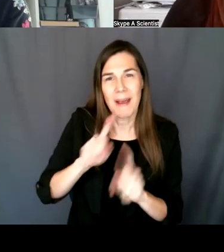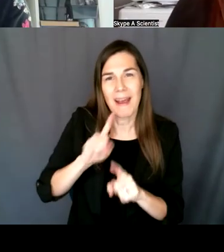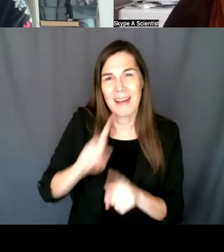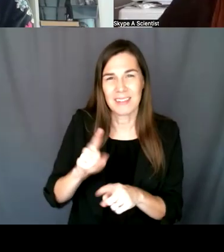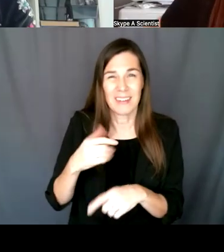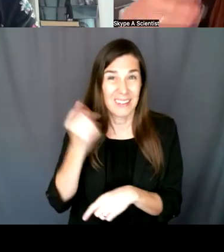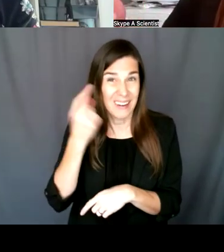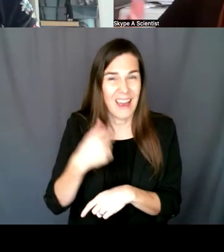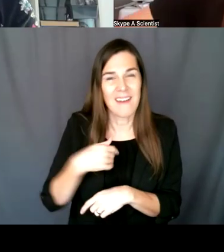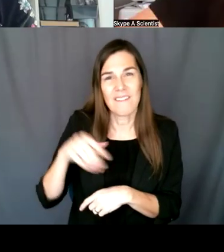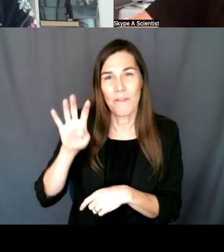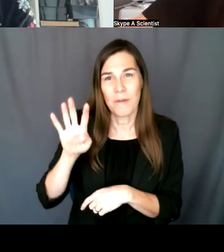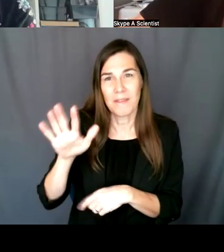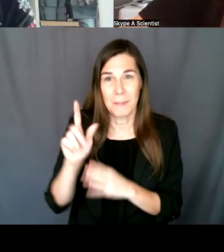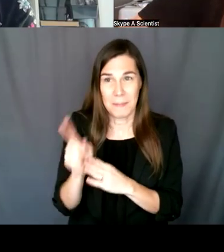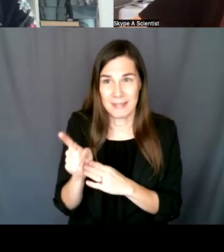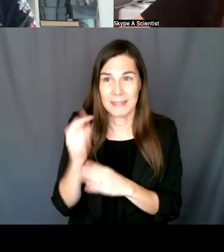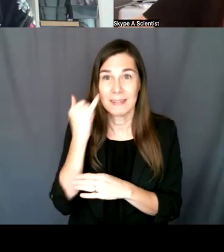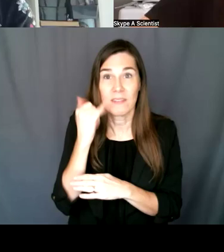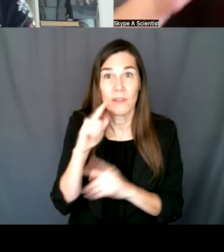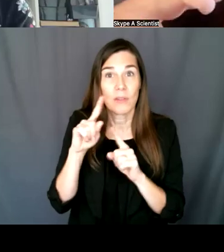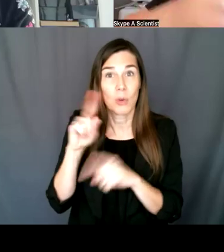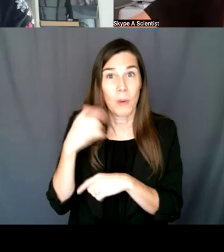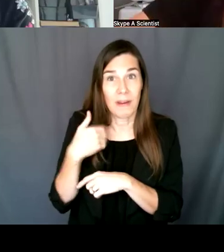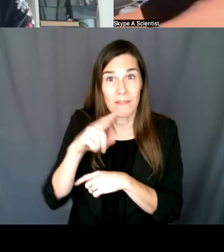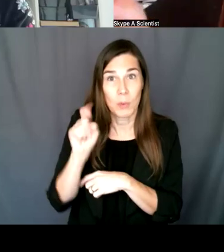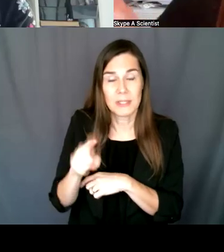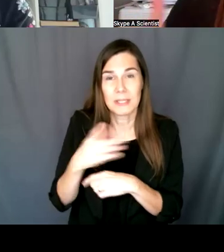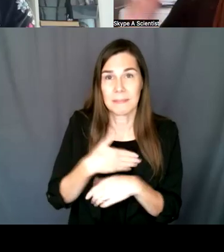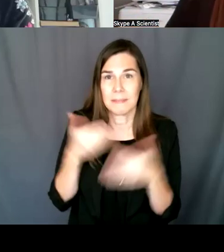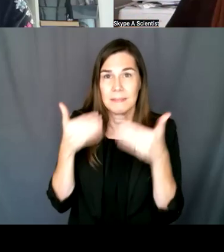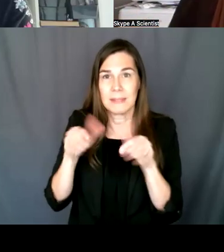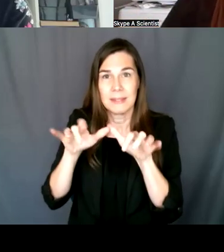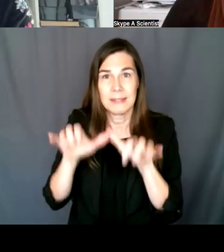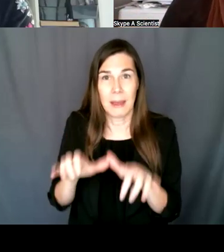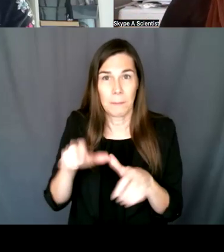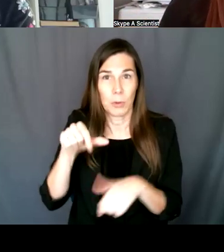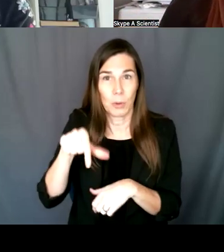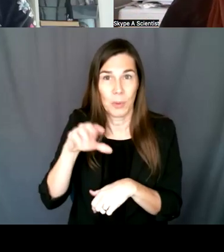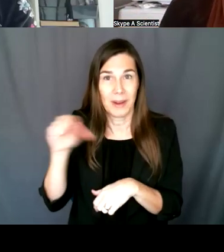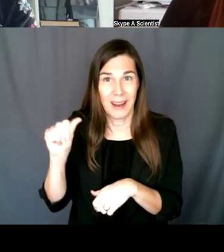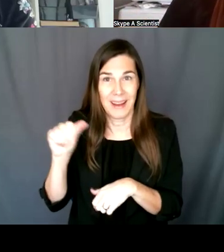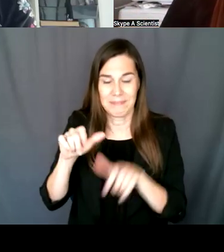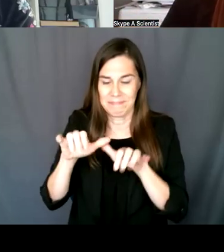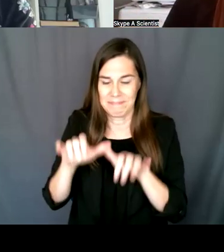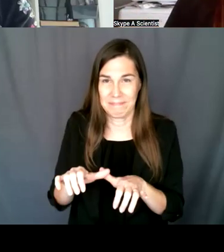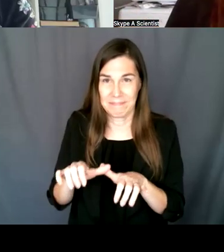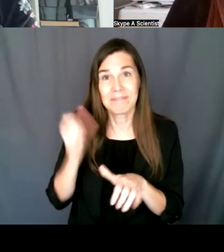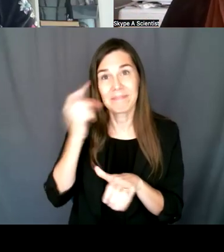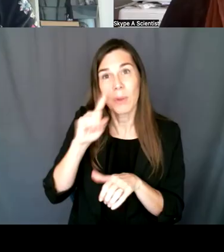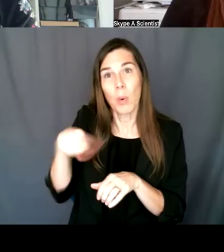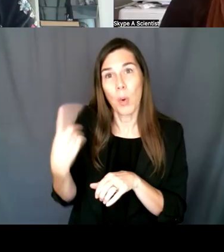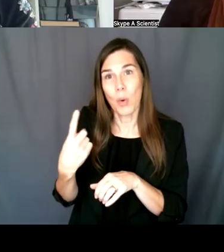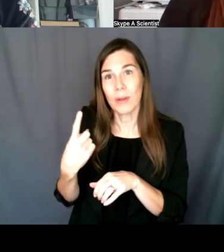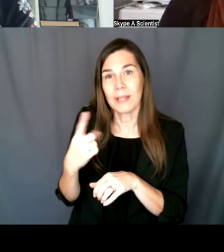minutes. If you have questions, please submit them to the Q&A in the bottom. It helps me keep track of all the questions. Please only submit questions